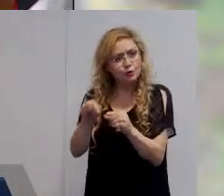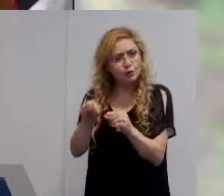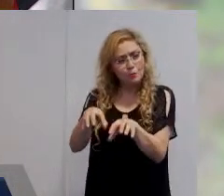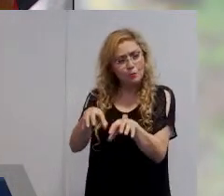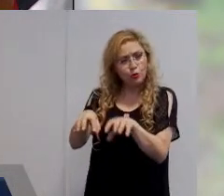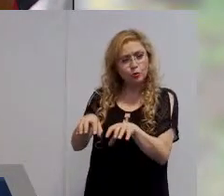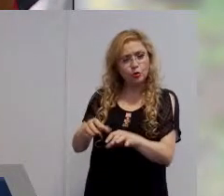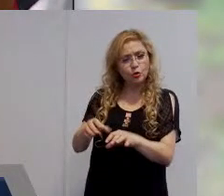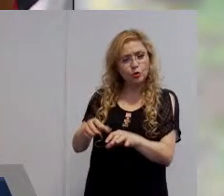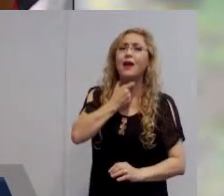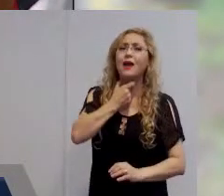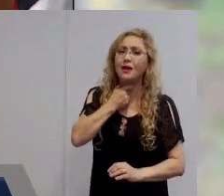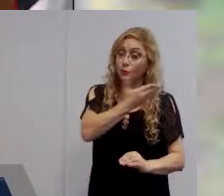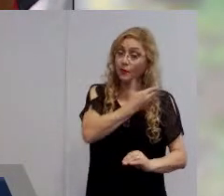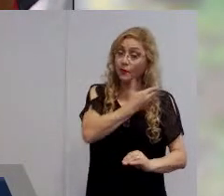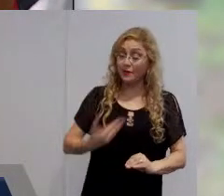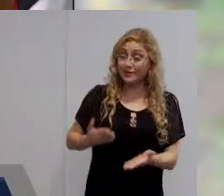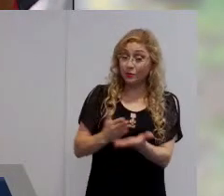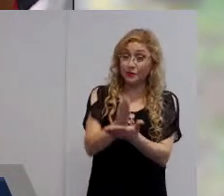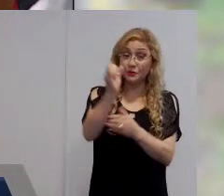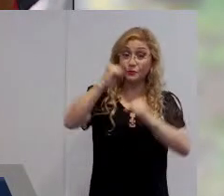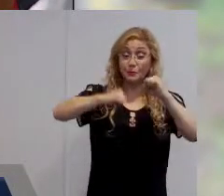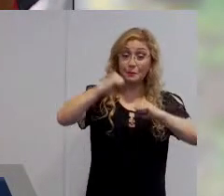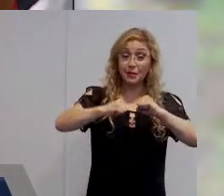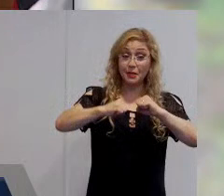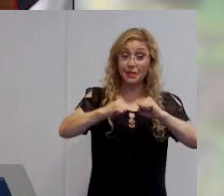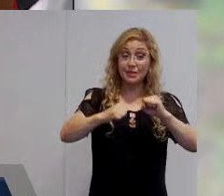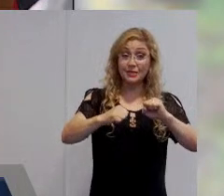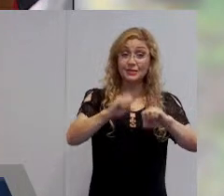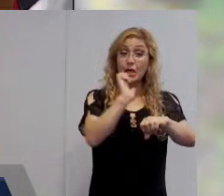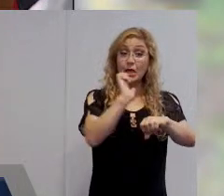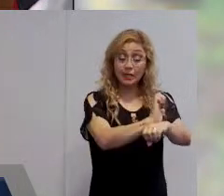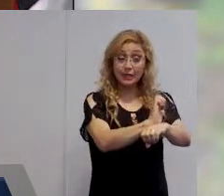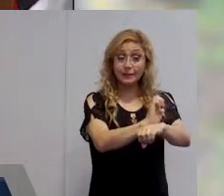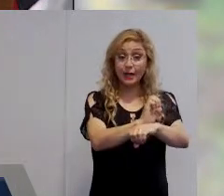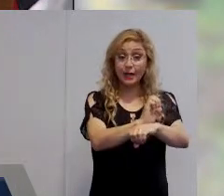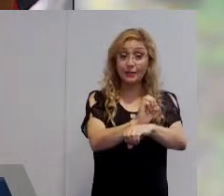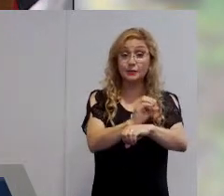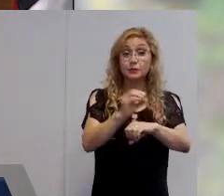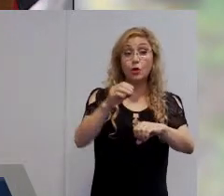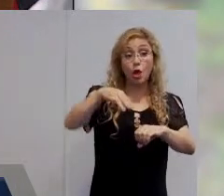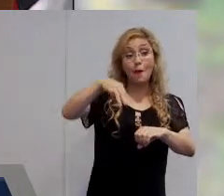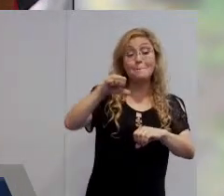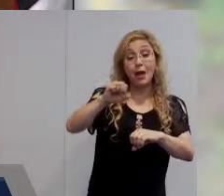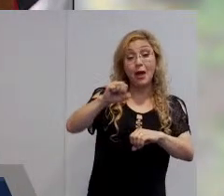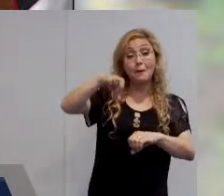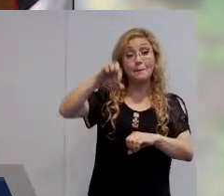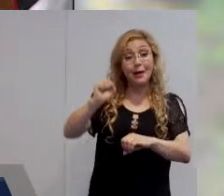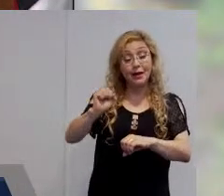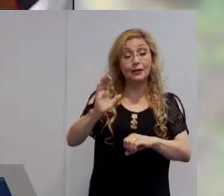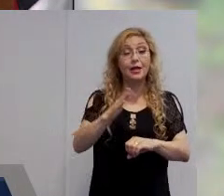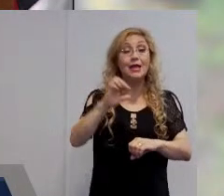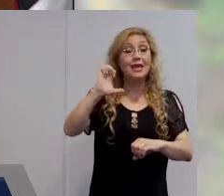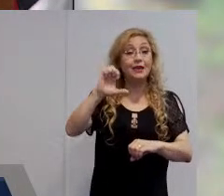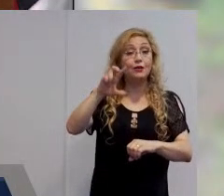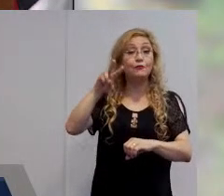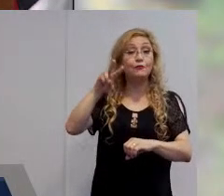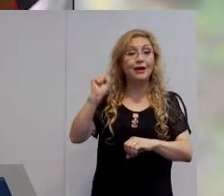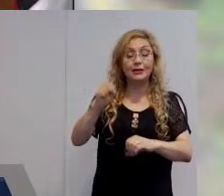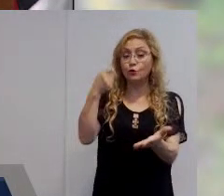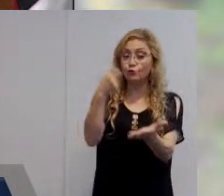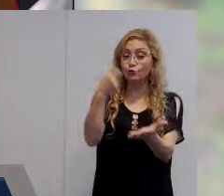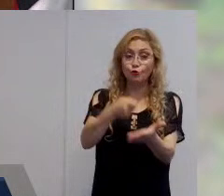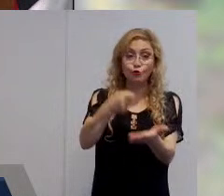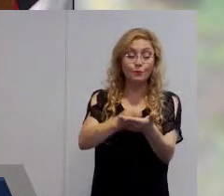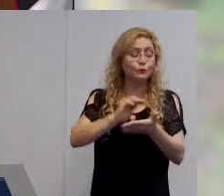for small farmers is guaranteed. The government, through IMAPA, ENA, and